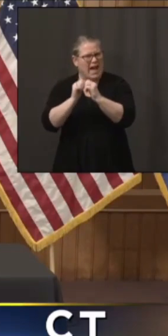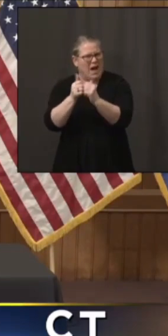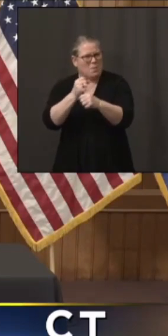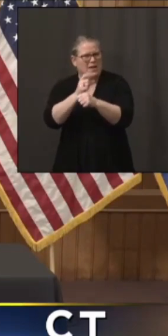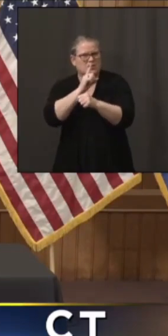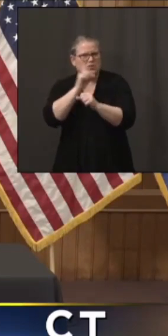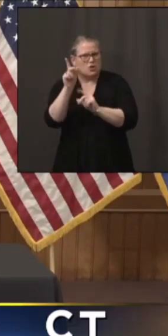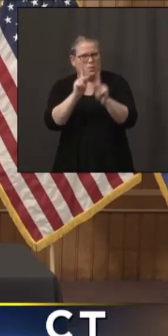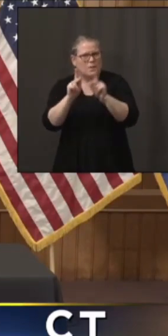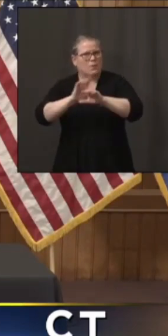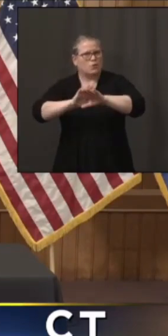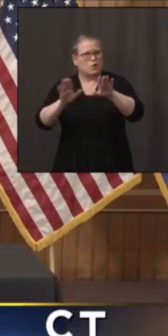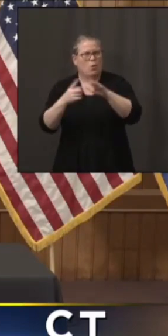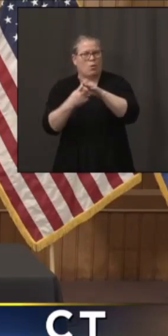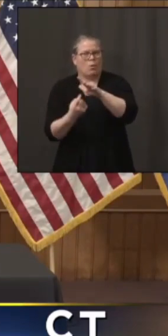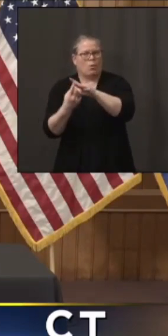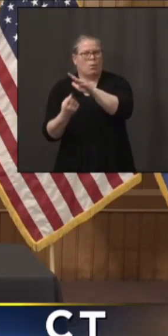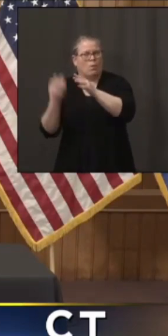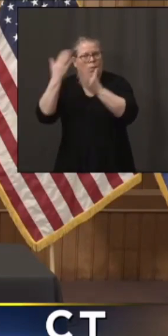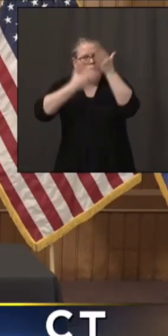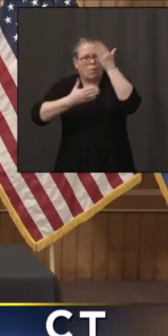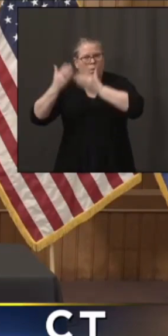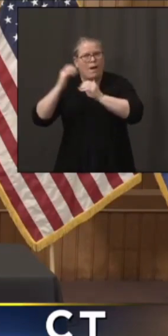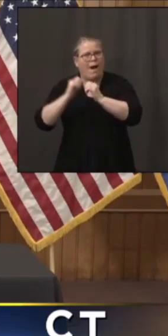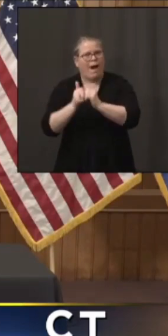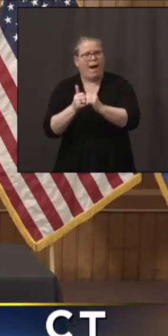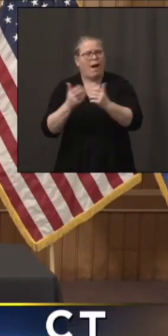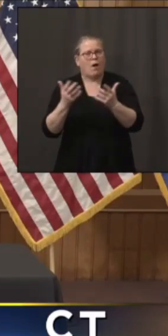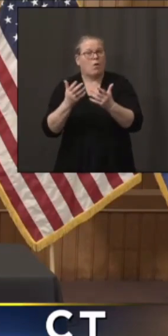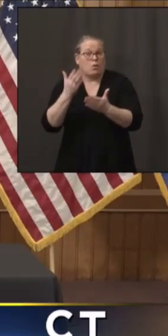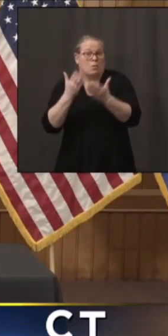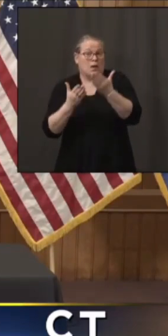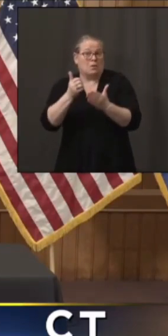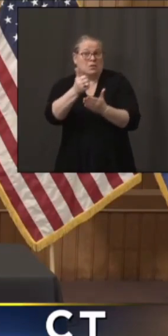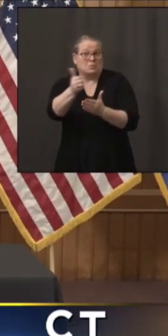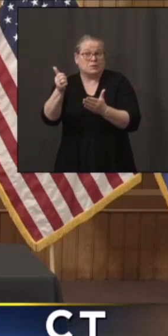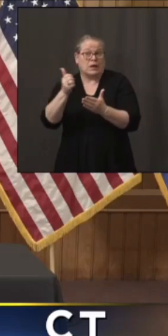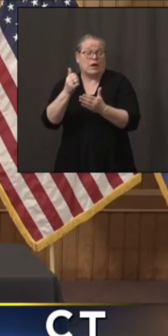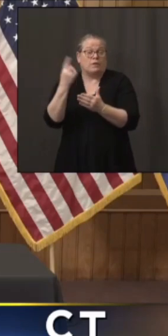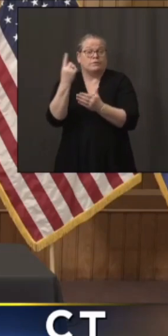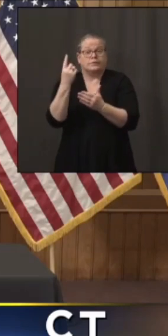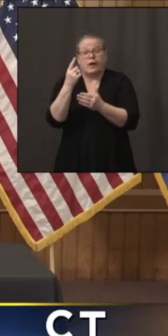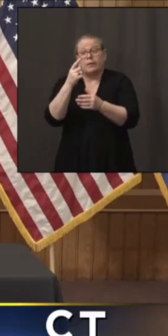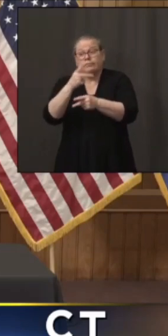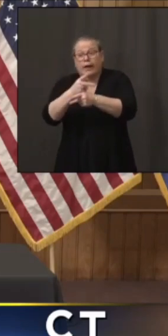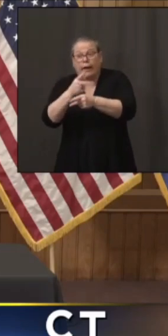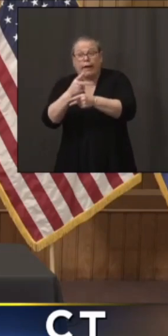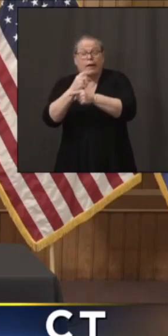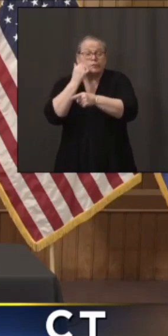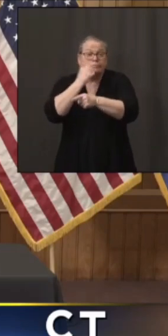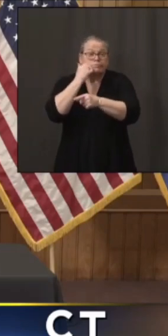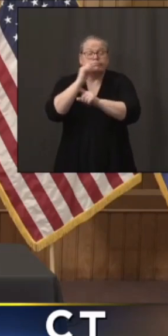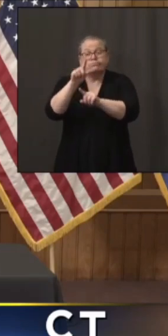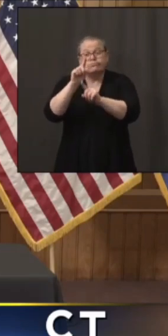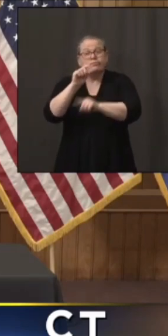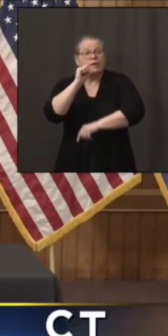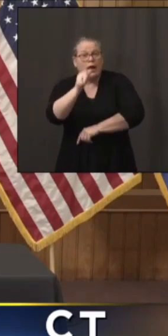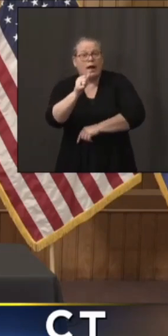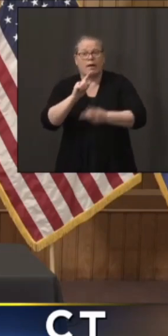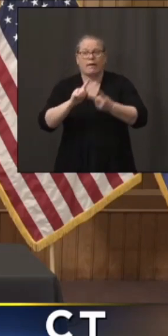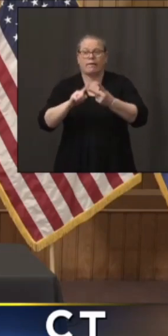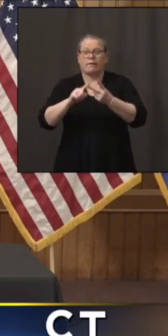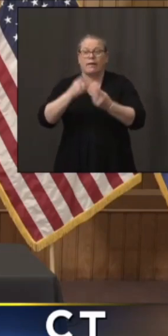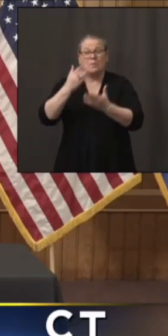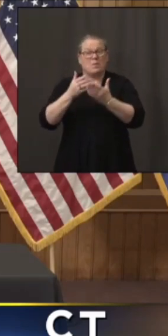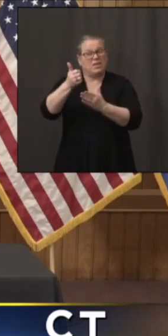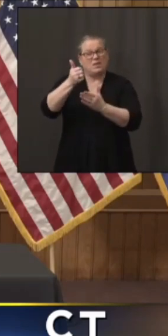don't fall through the cracks? You know, I'm wondering, maybe they don't have a regular caregiver. Maybe they don't have some sort of